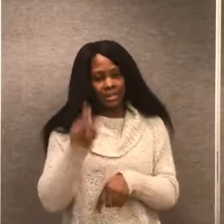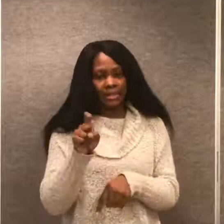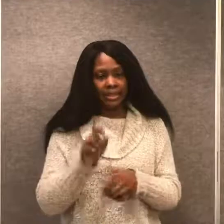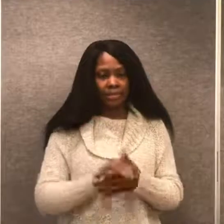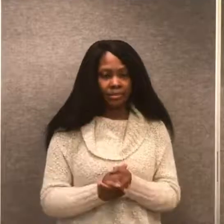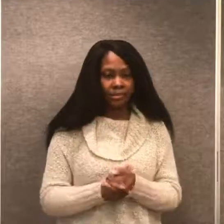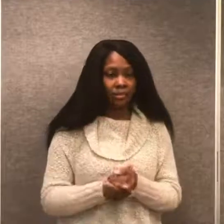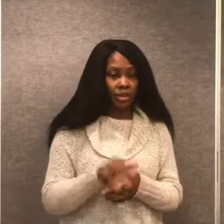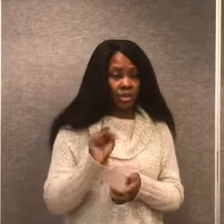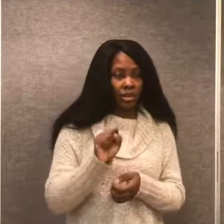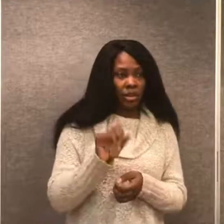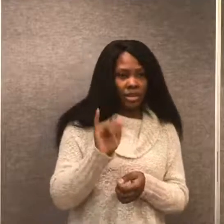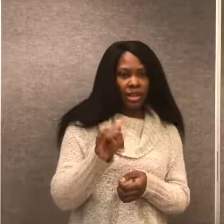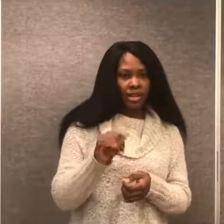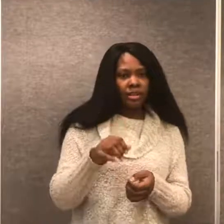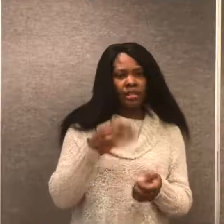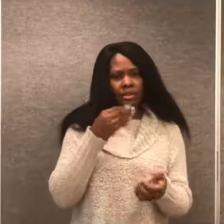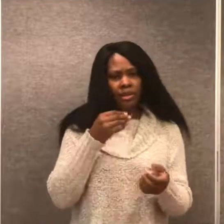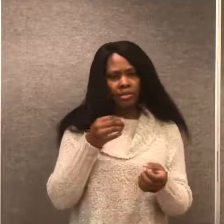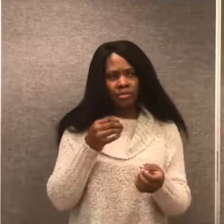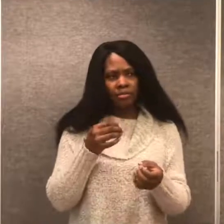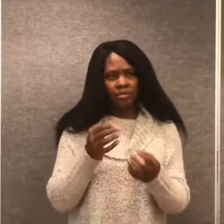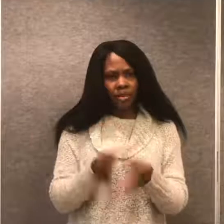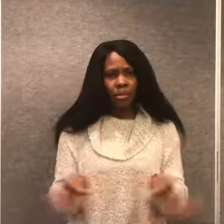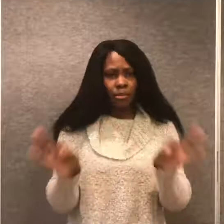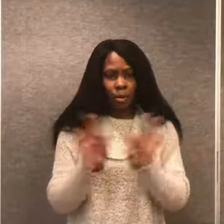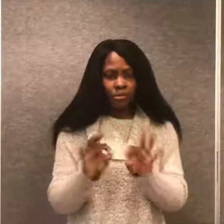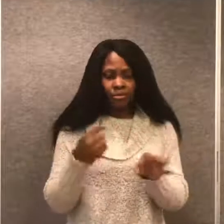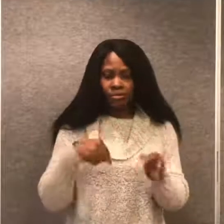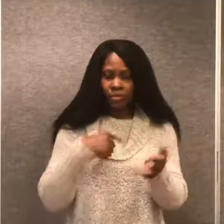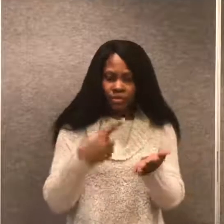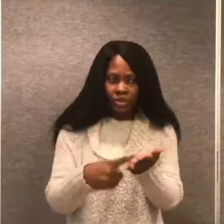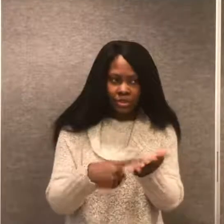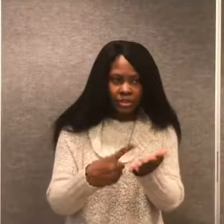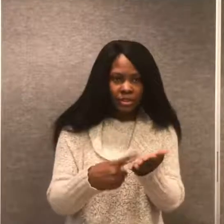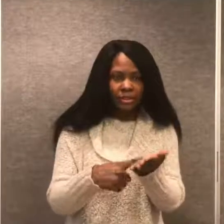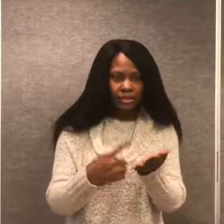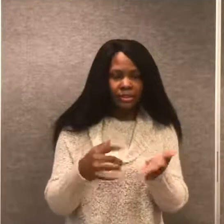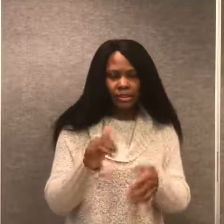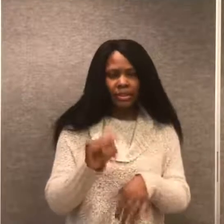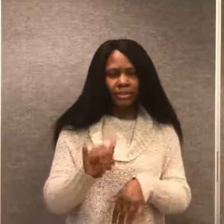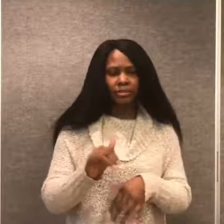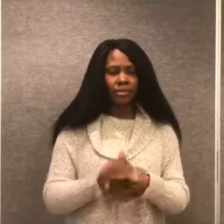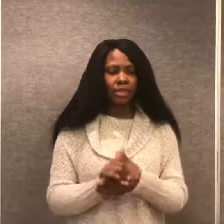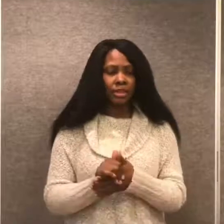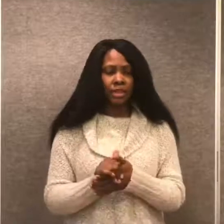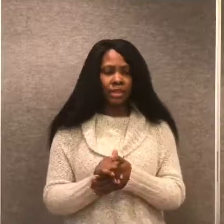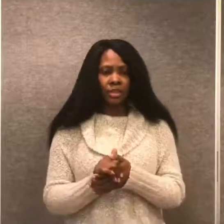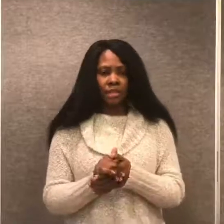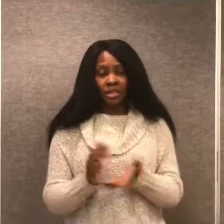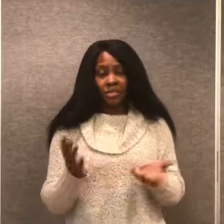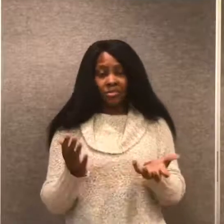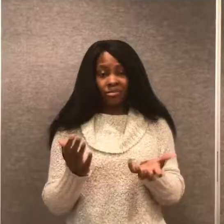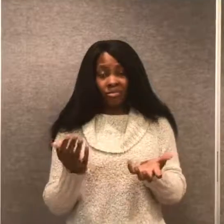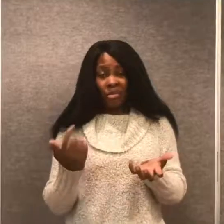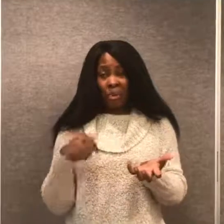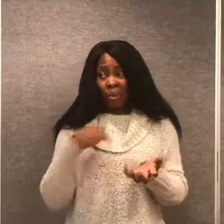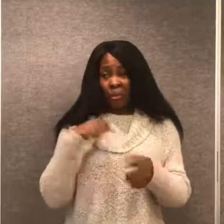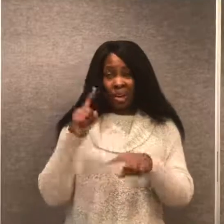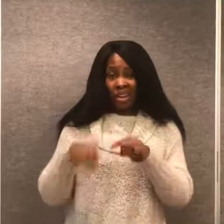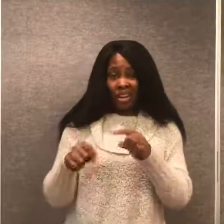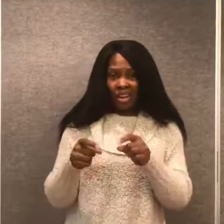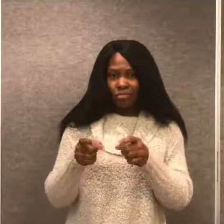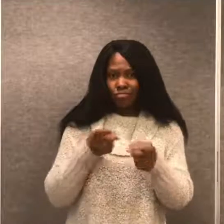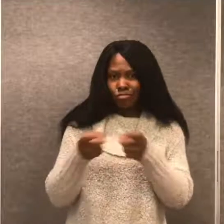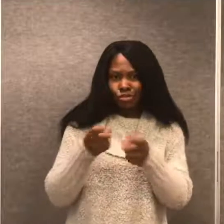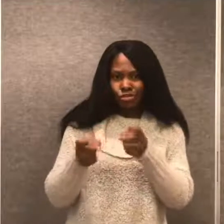important, because we quite often talked about that in terms of making sure, because listen, none of us can control what people do